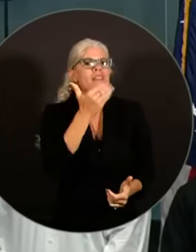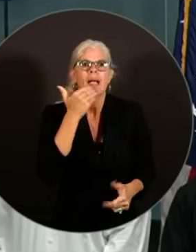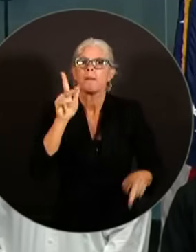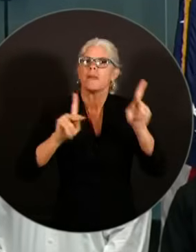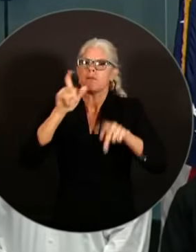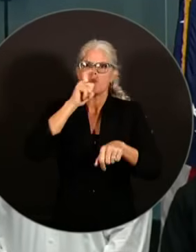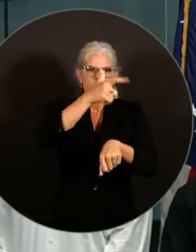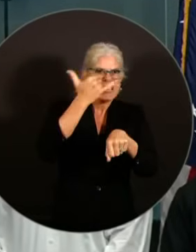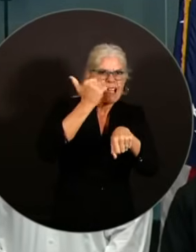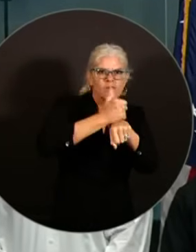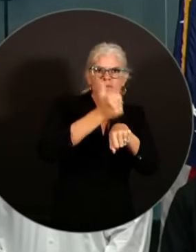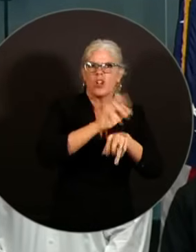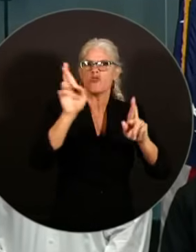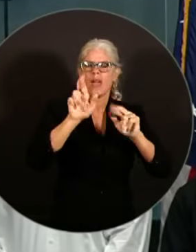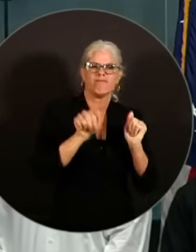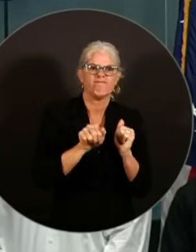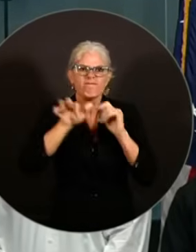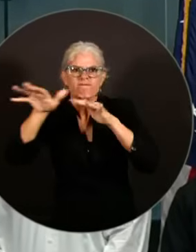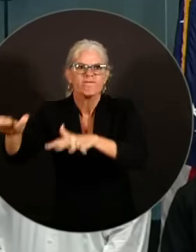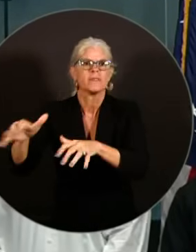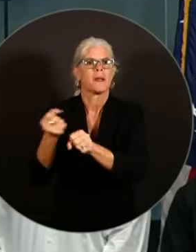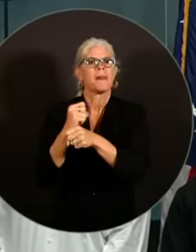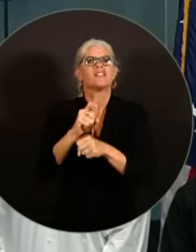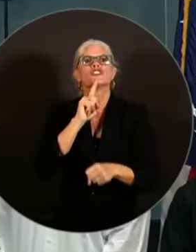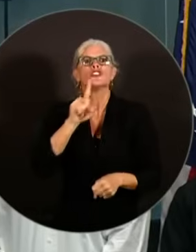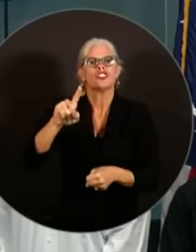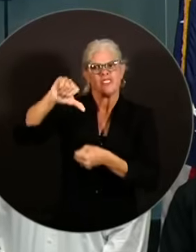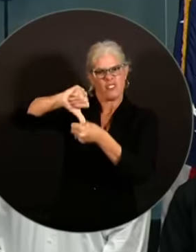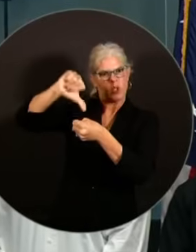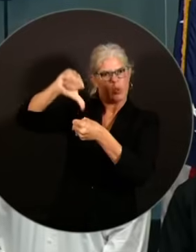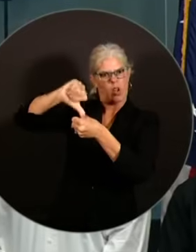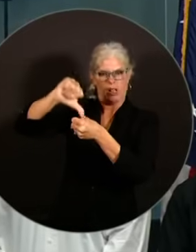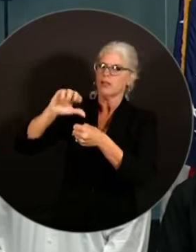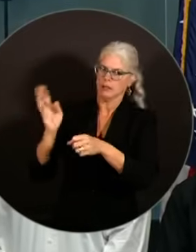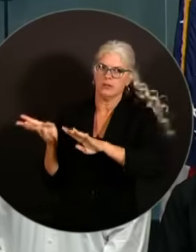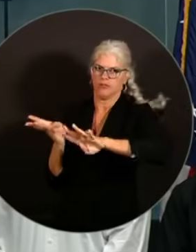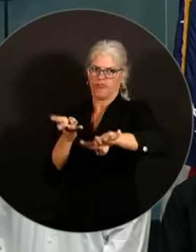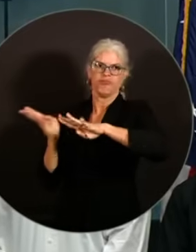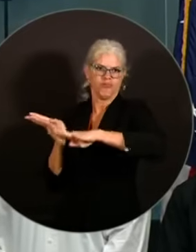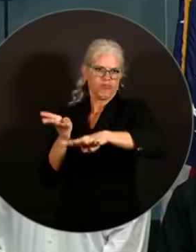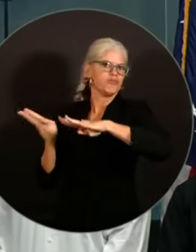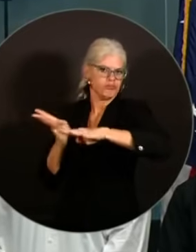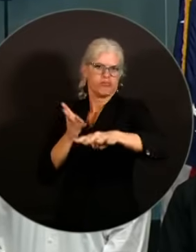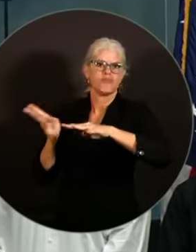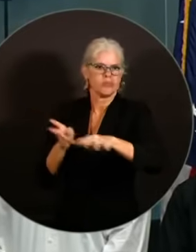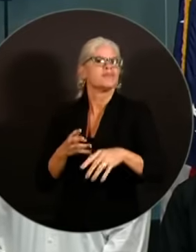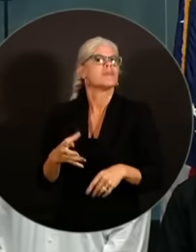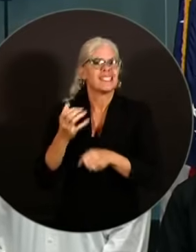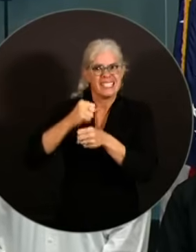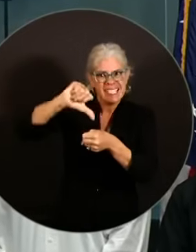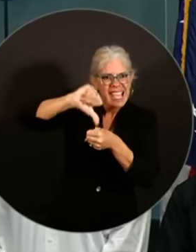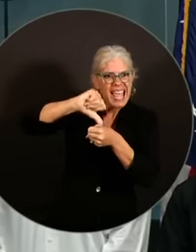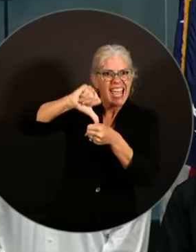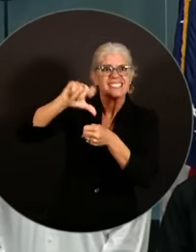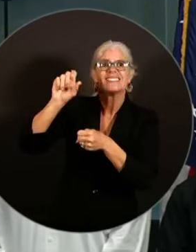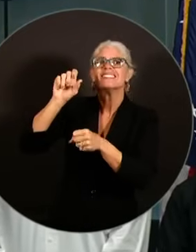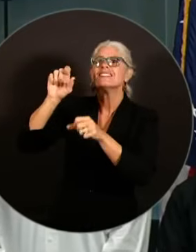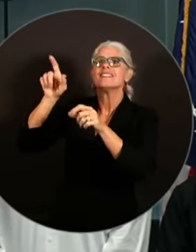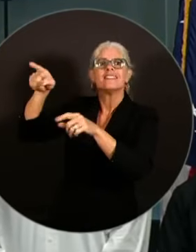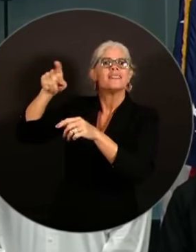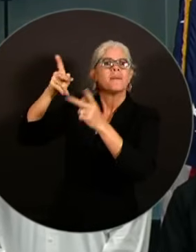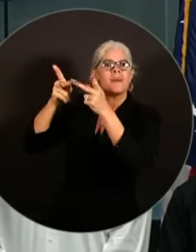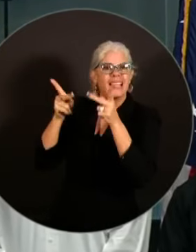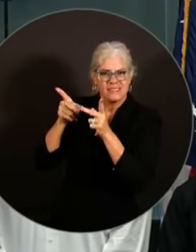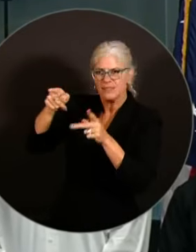then also just ensuring that fuel is flowing. Hopefully we get our gas stations and big box stores and everything open very